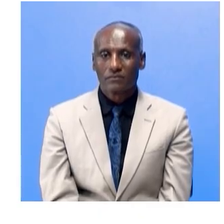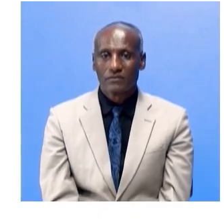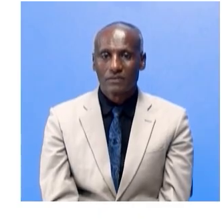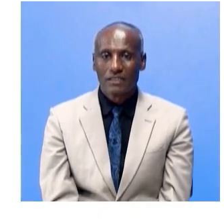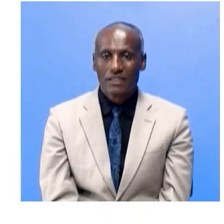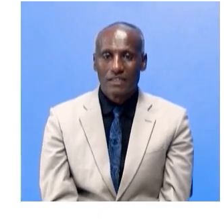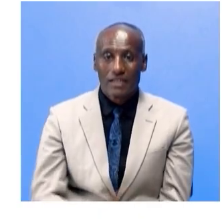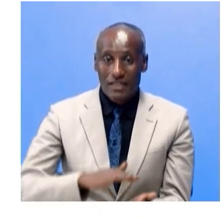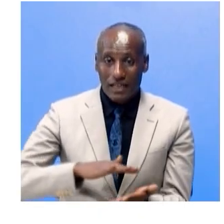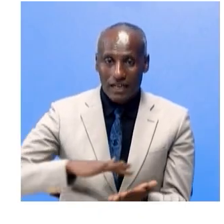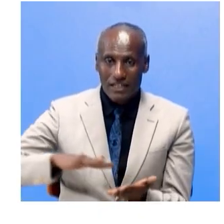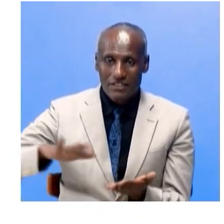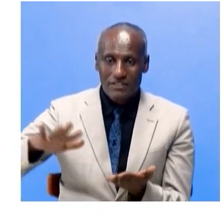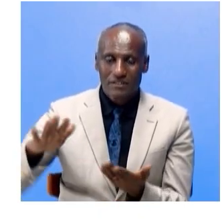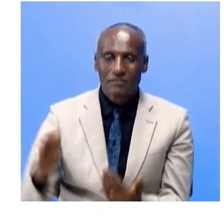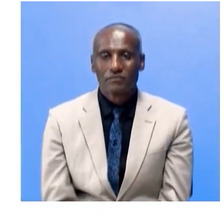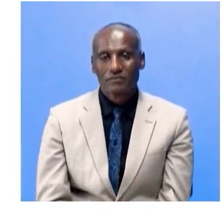Write